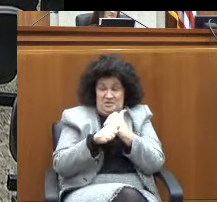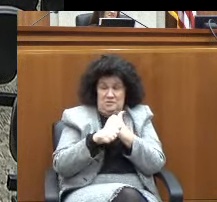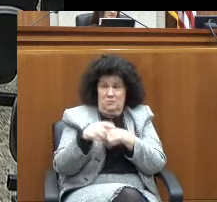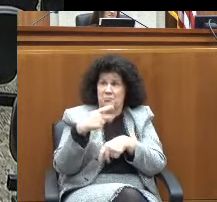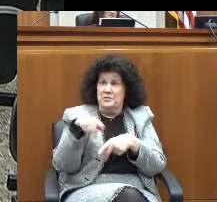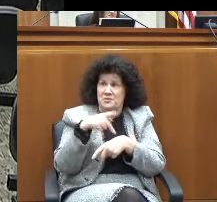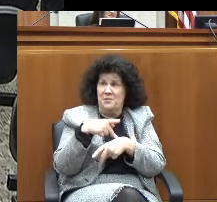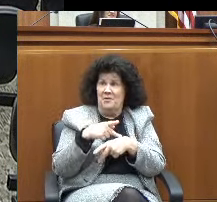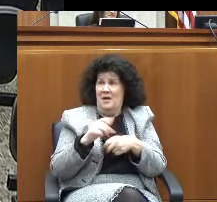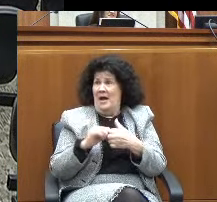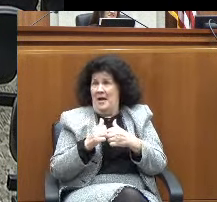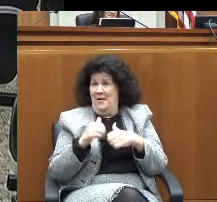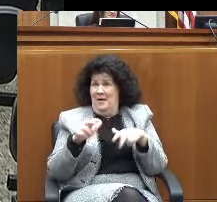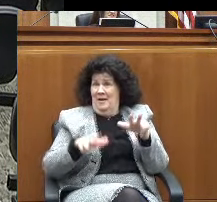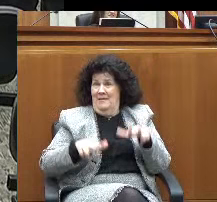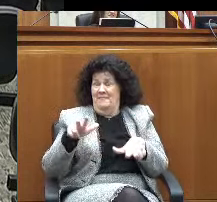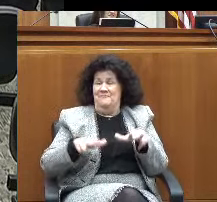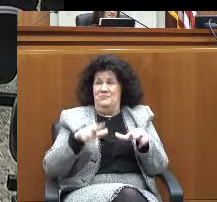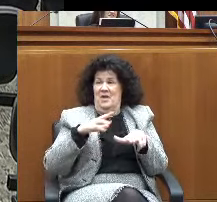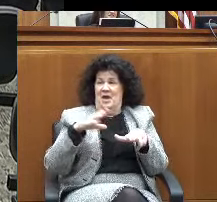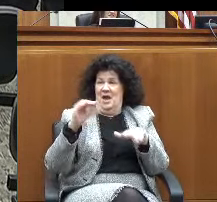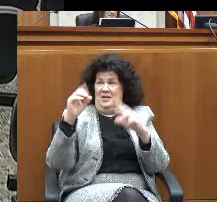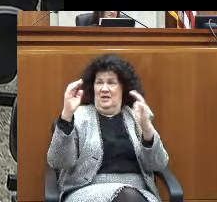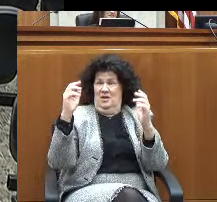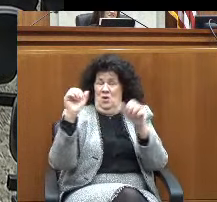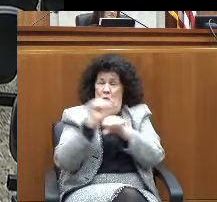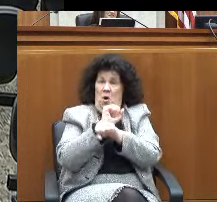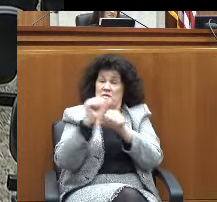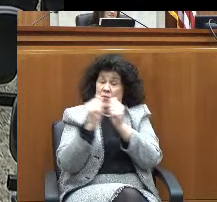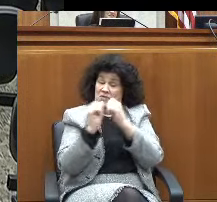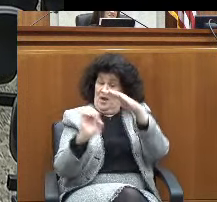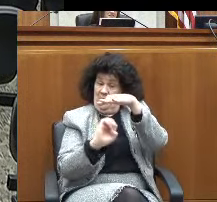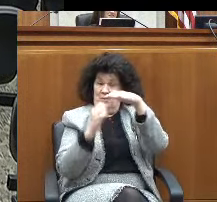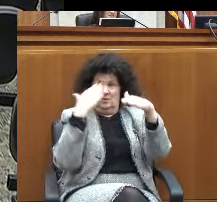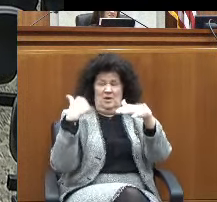and learning elementary, because I've been at the high school level for so long.